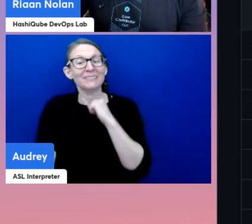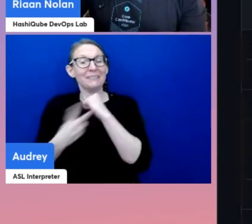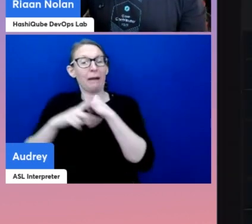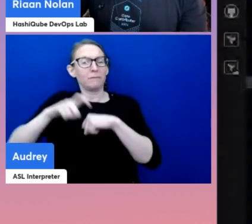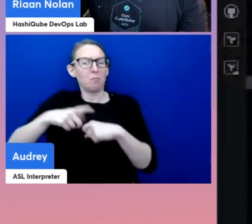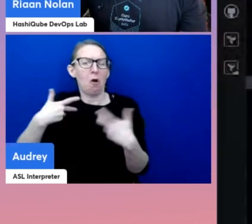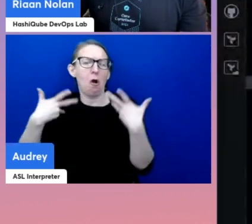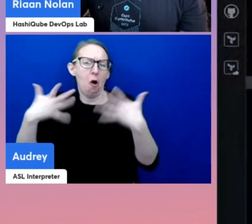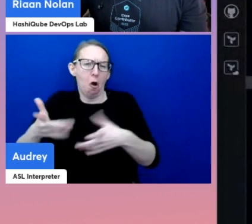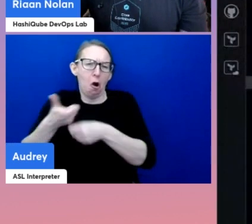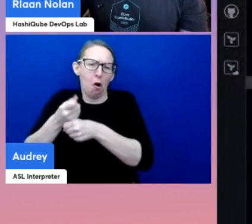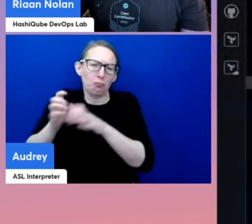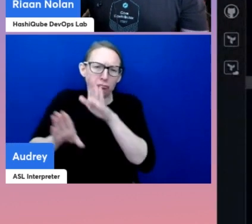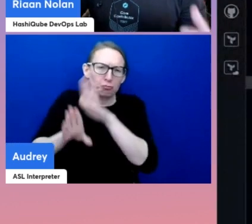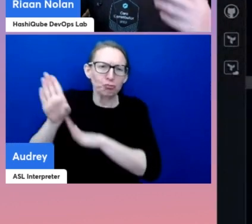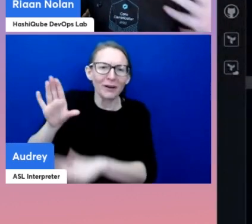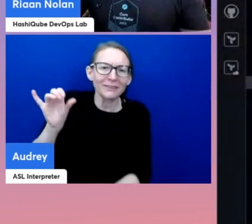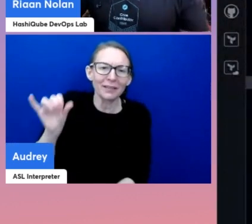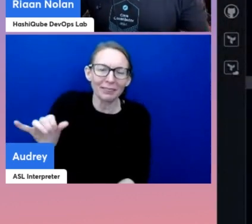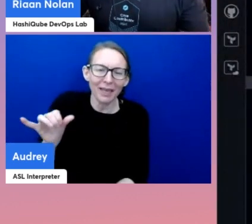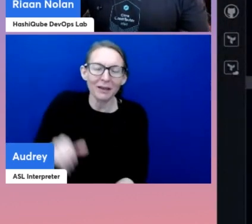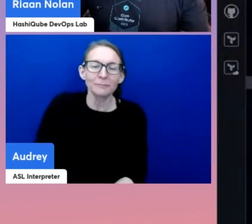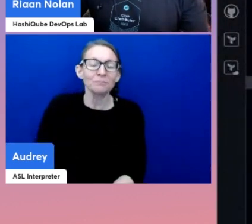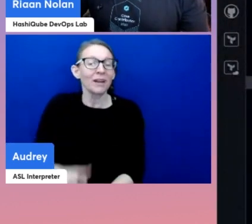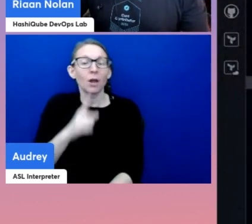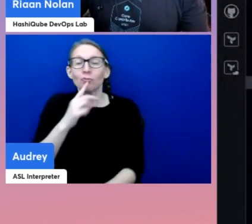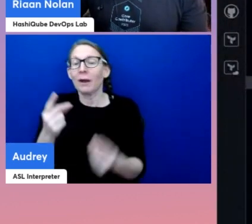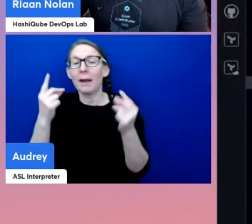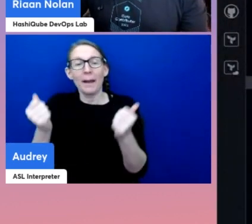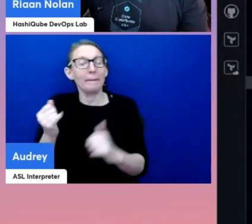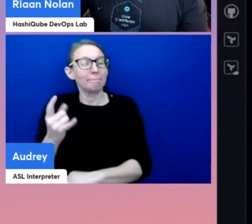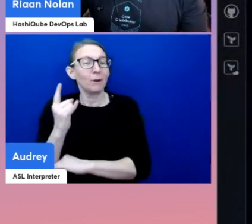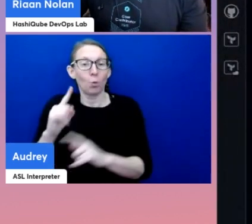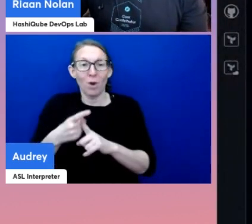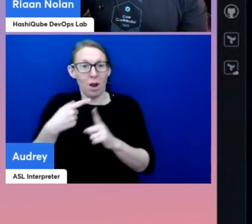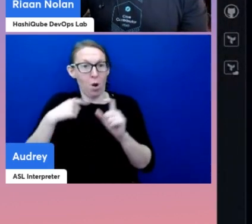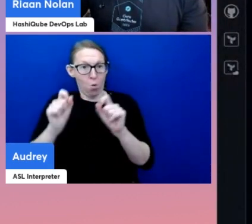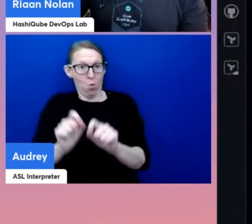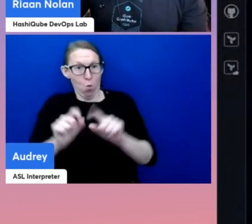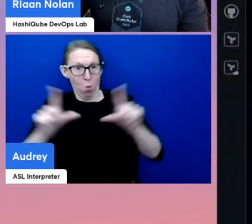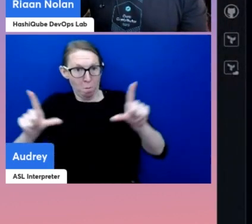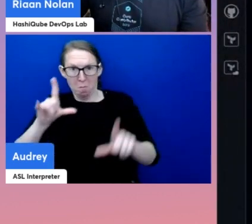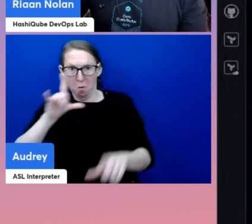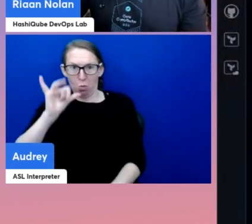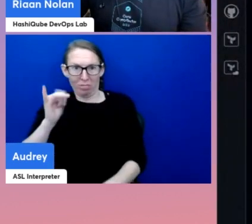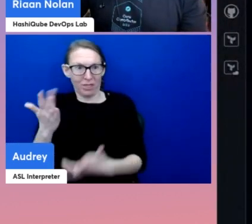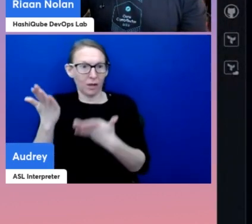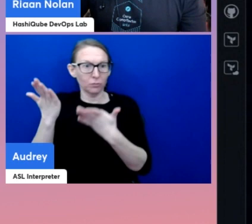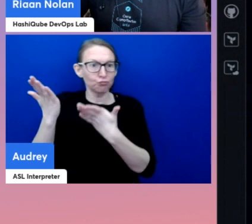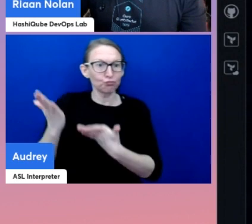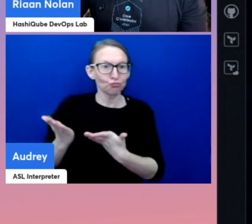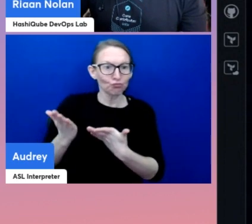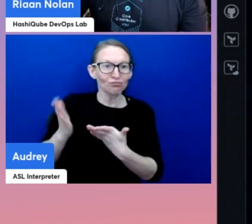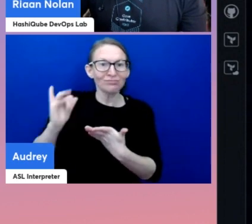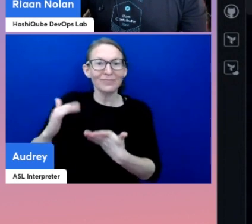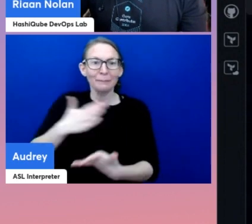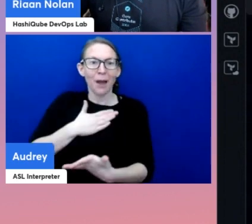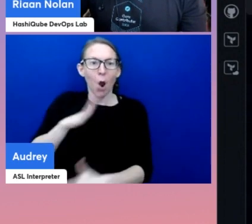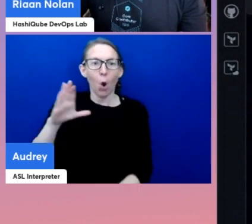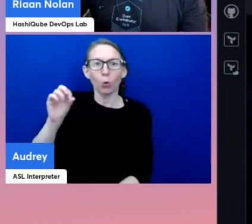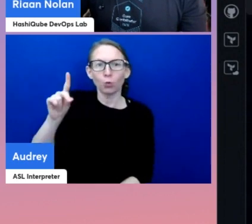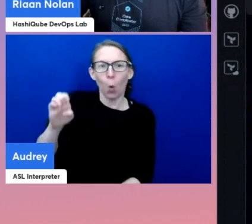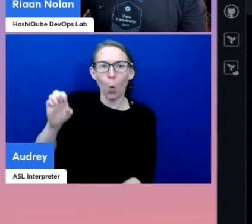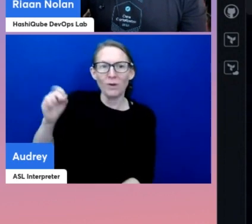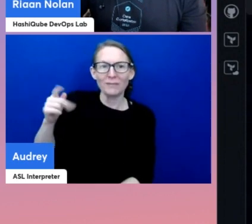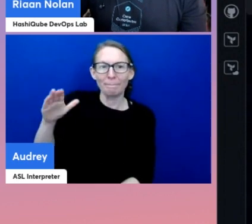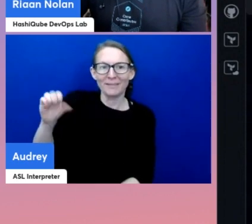created this. And immediately when I open it, it will look like this. This is my code spaces. So if we